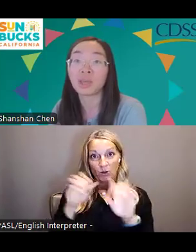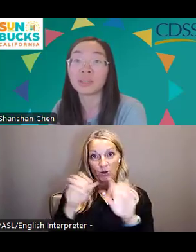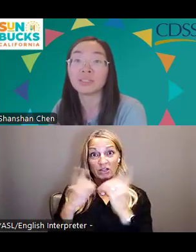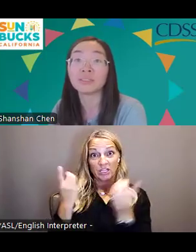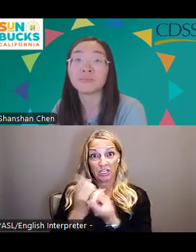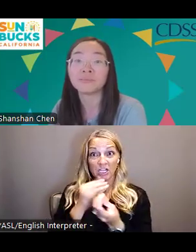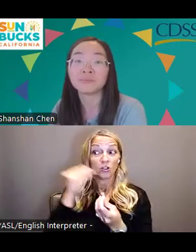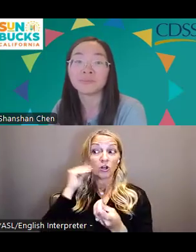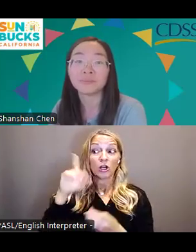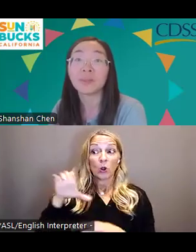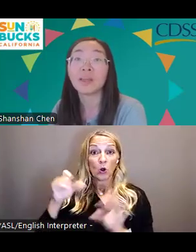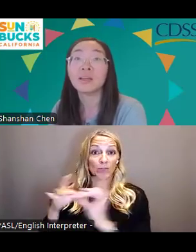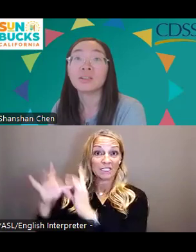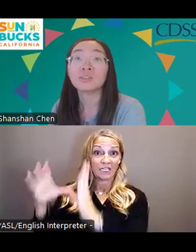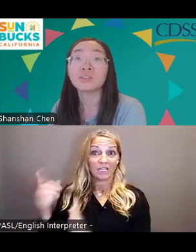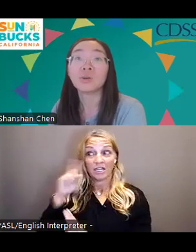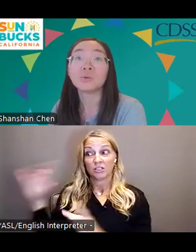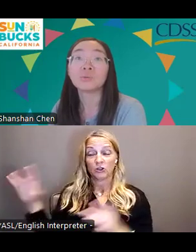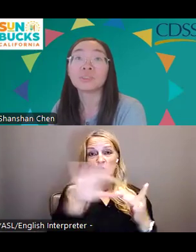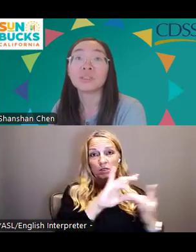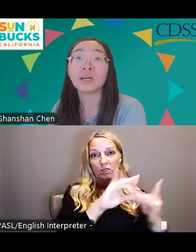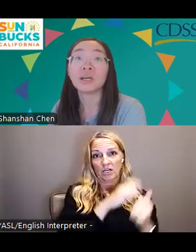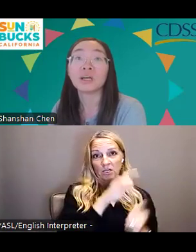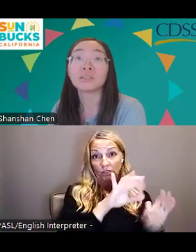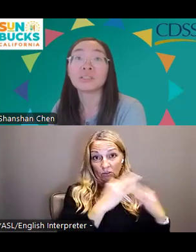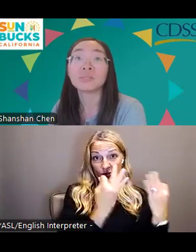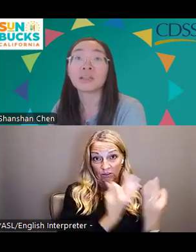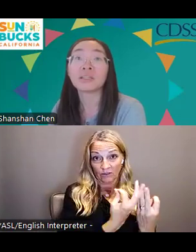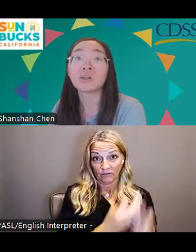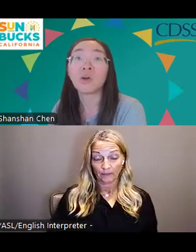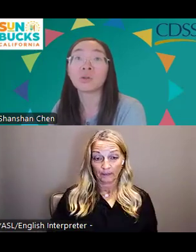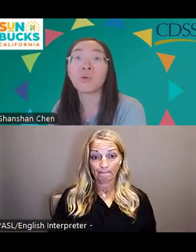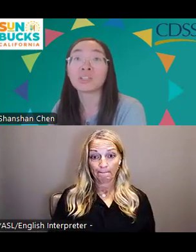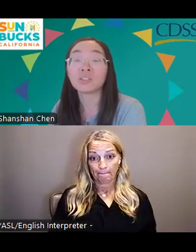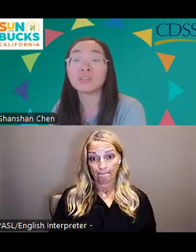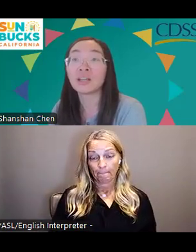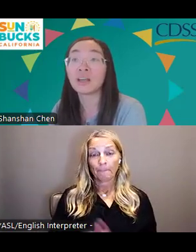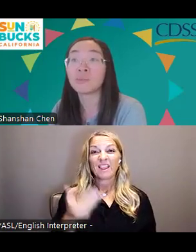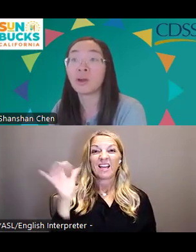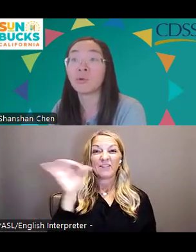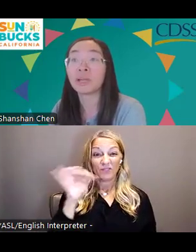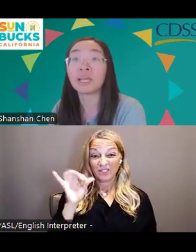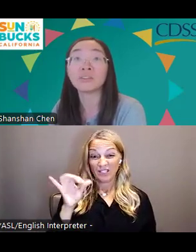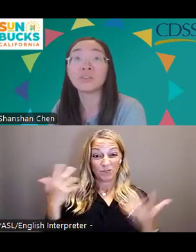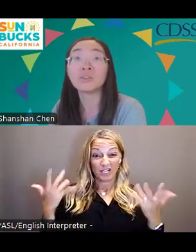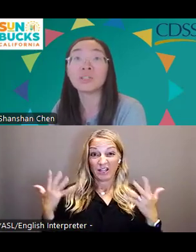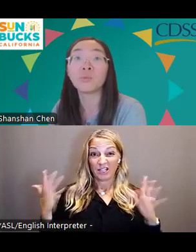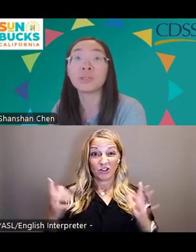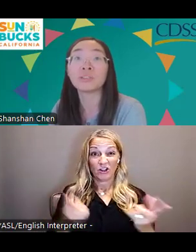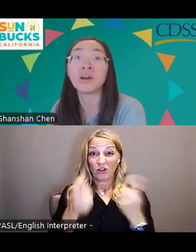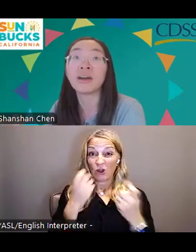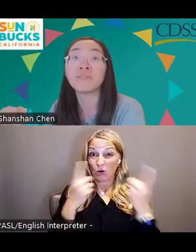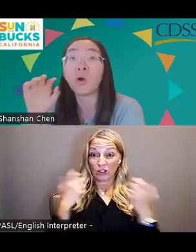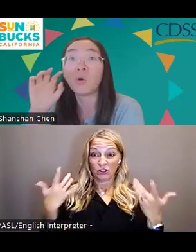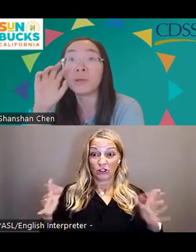with these families. So seems like these are all the questions that have been already answered,